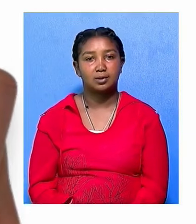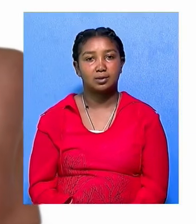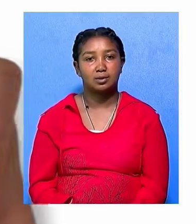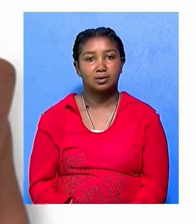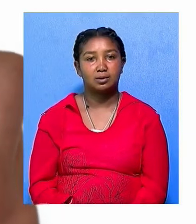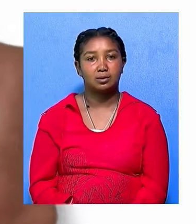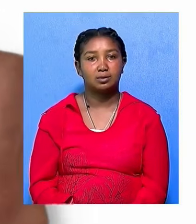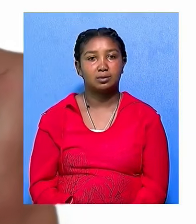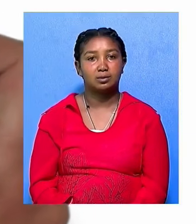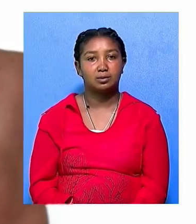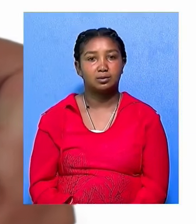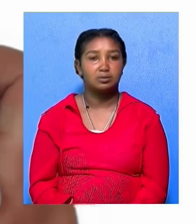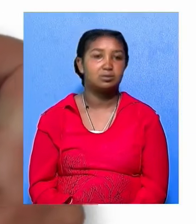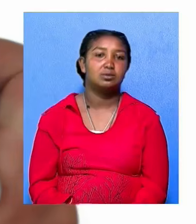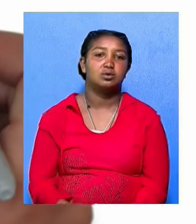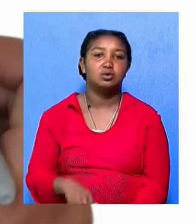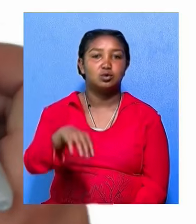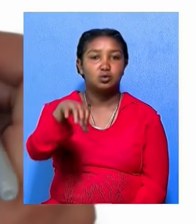soft humor.